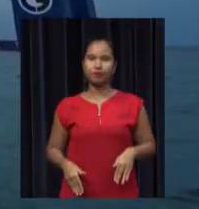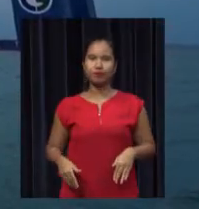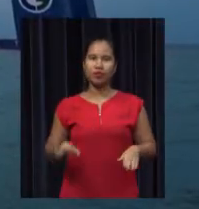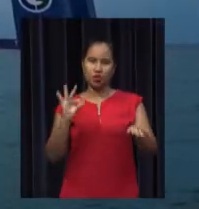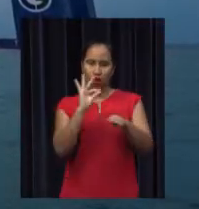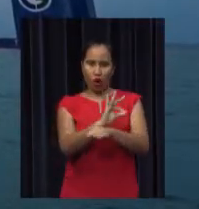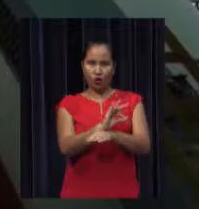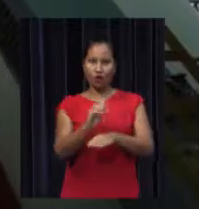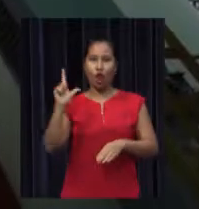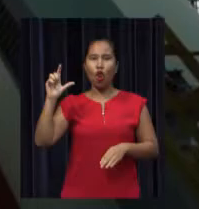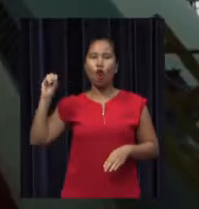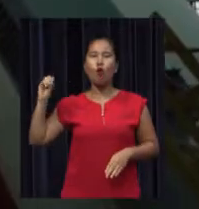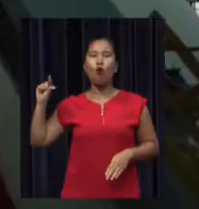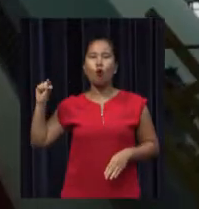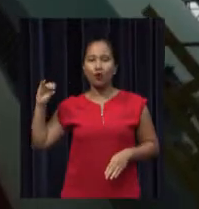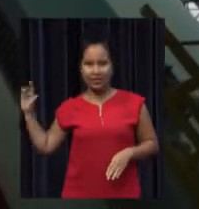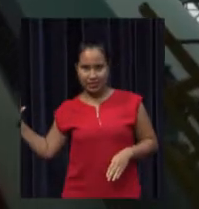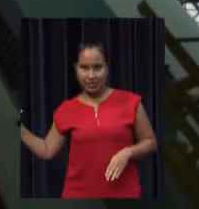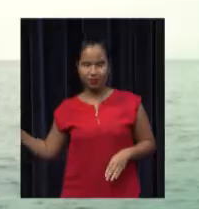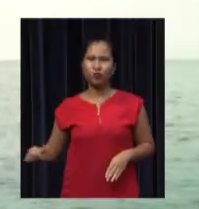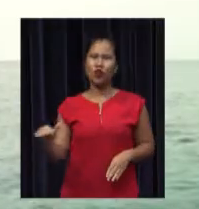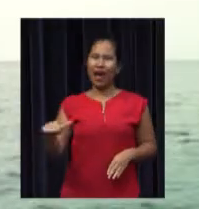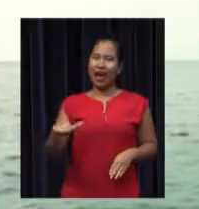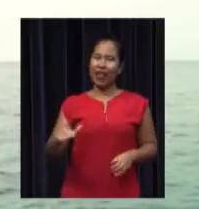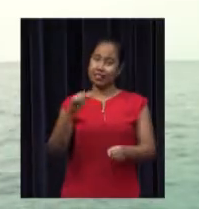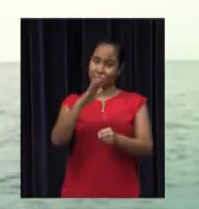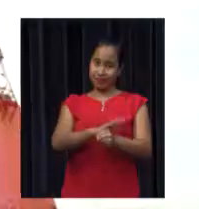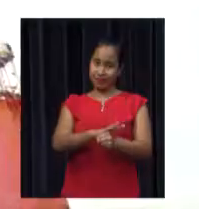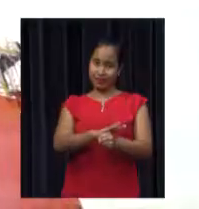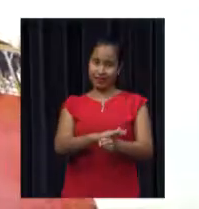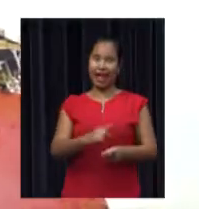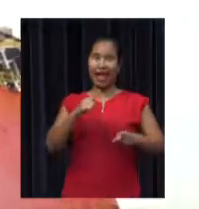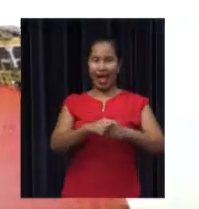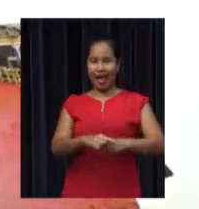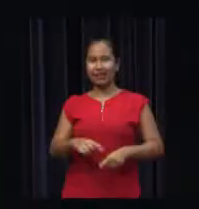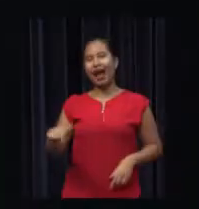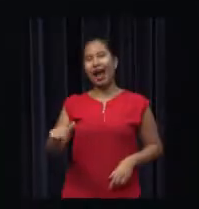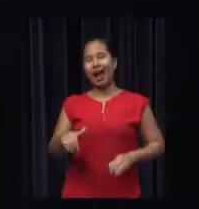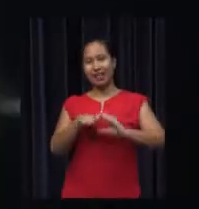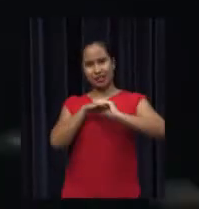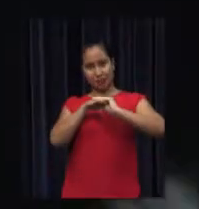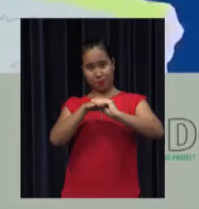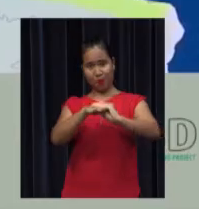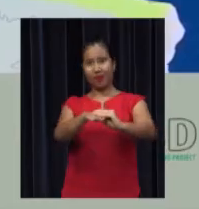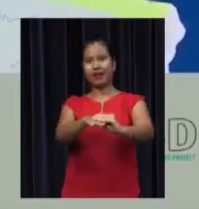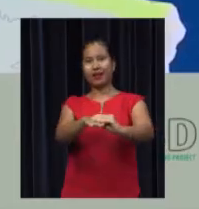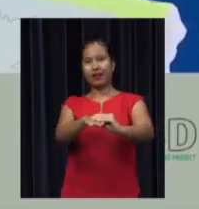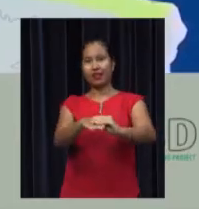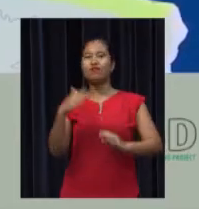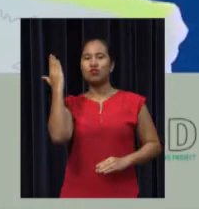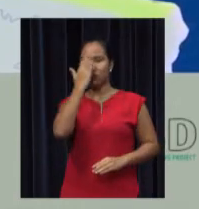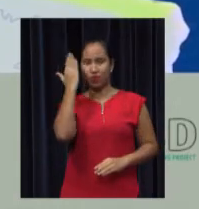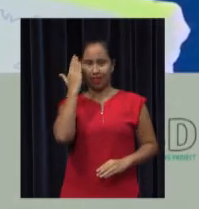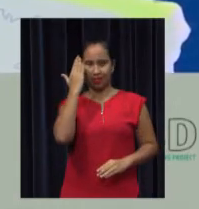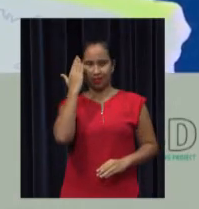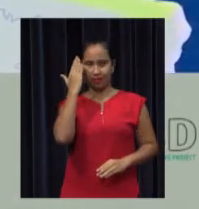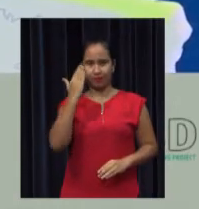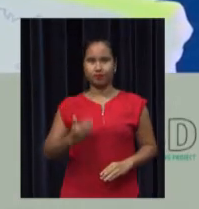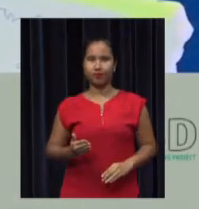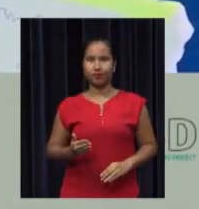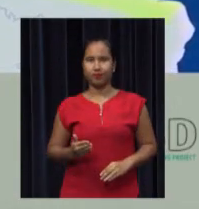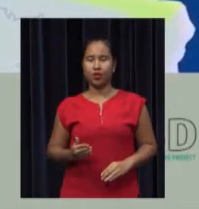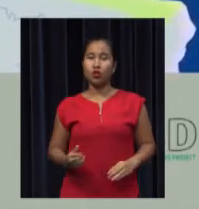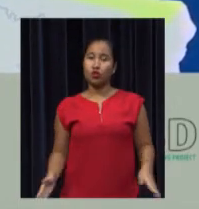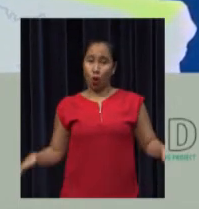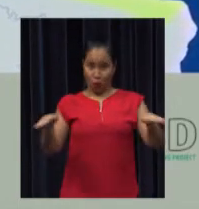is responsible for other insurance policies, pedagogical and didactic guidance of the students. The agreement for